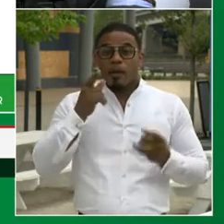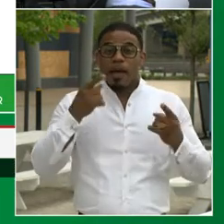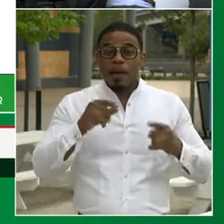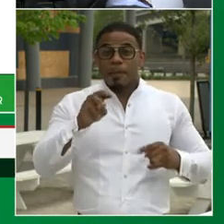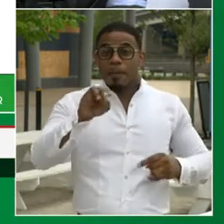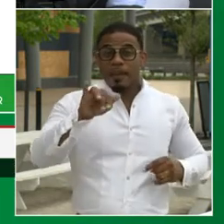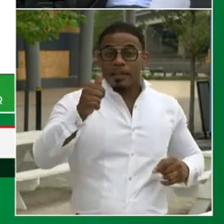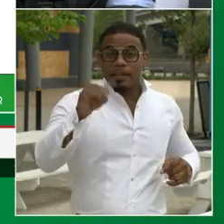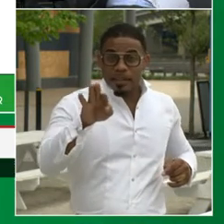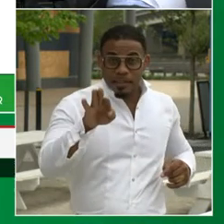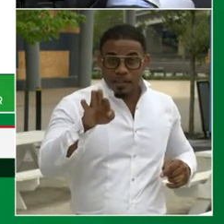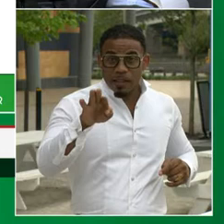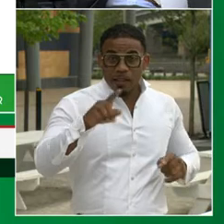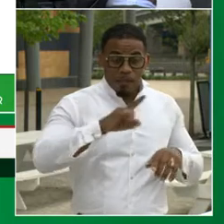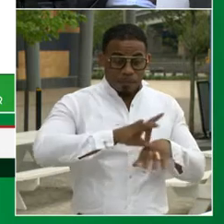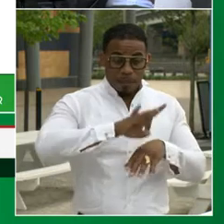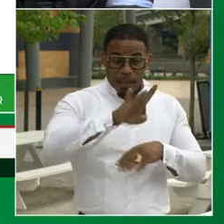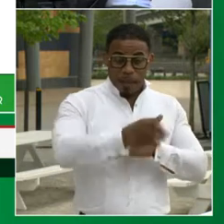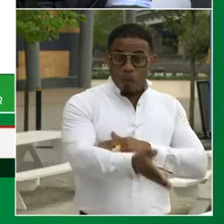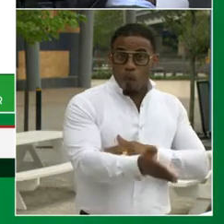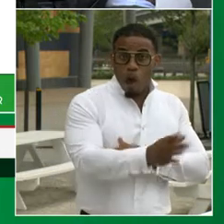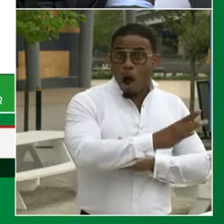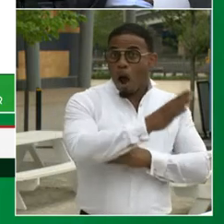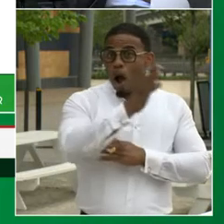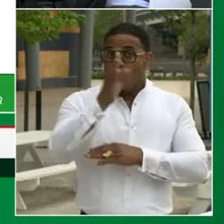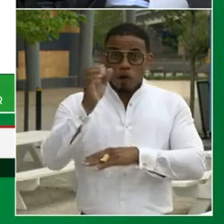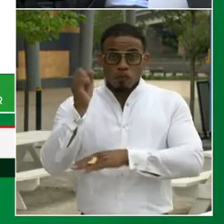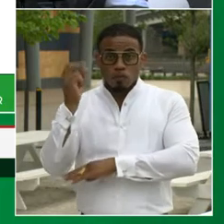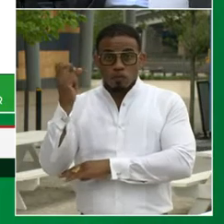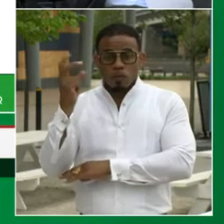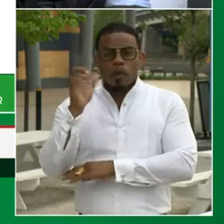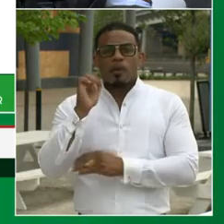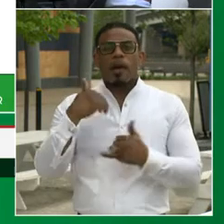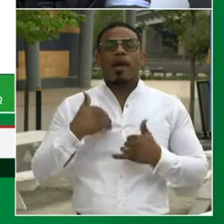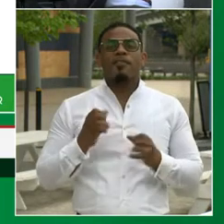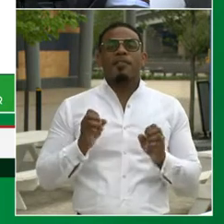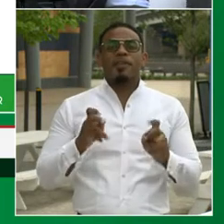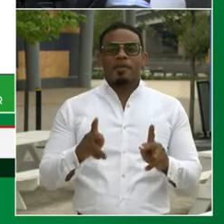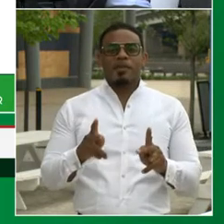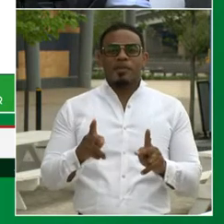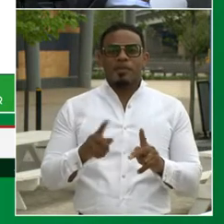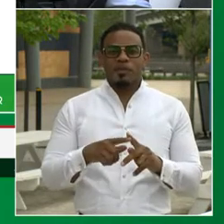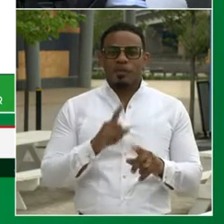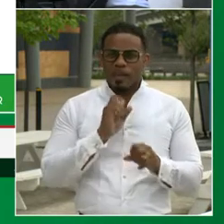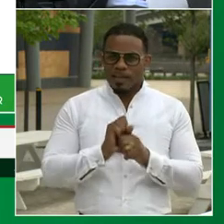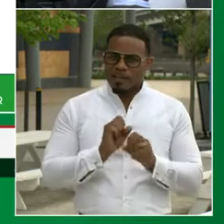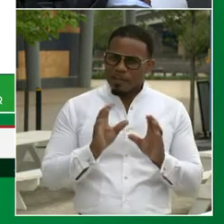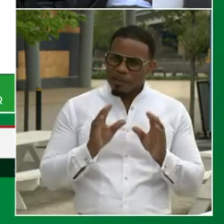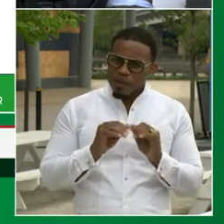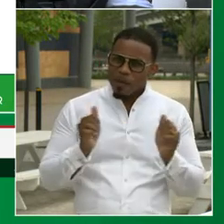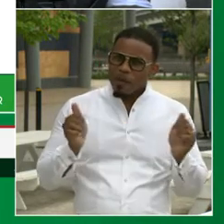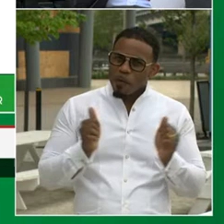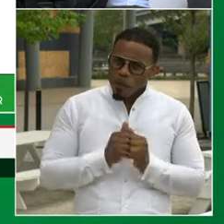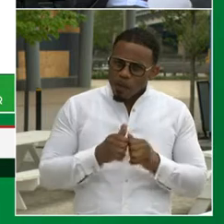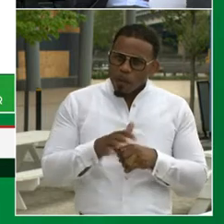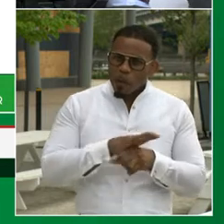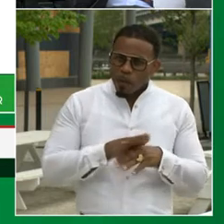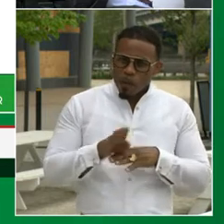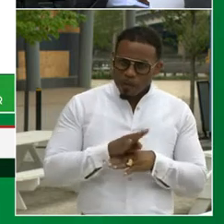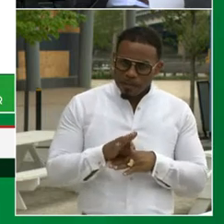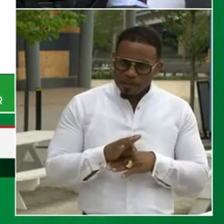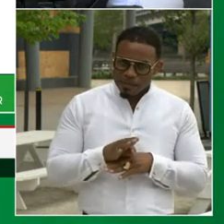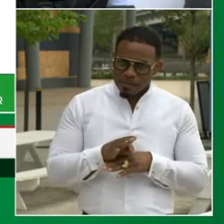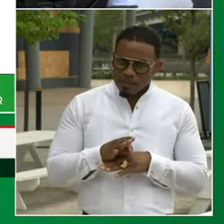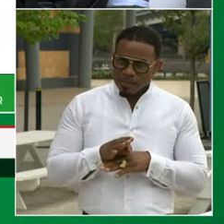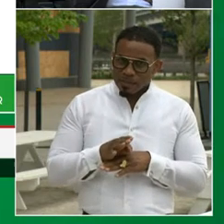on May 19. It's going to go from 8 o'clock in the morning until noon. They're going to have the opportunity to actually meet with local